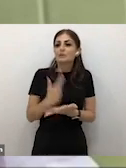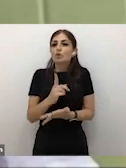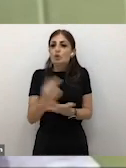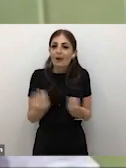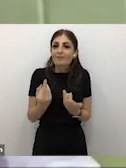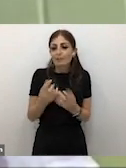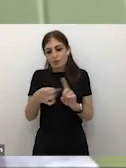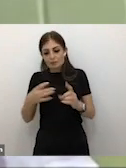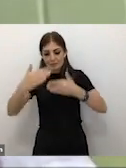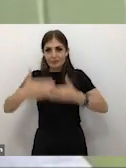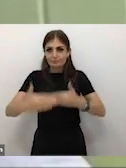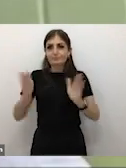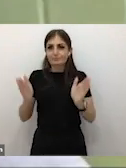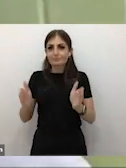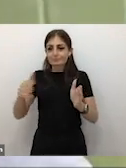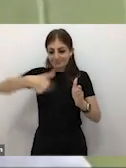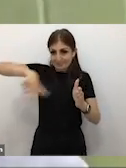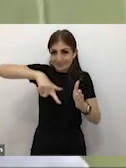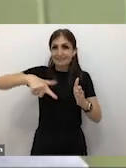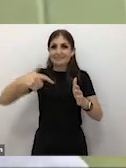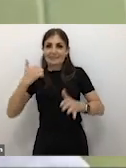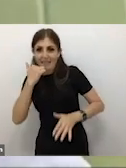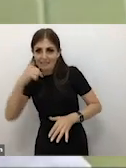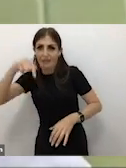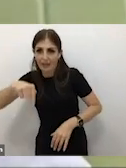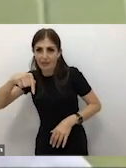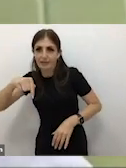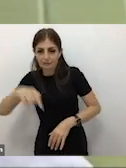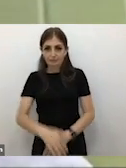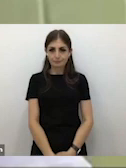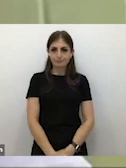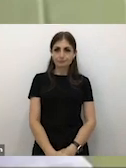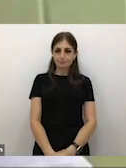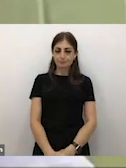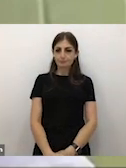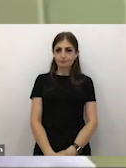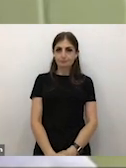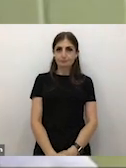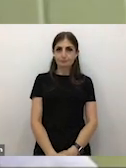in the specific date ranges that are listed in the dates section of the opportunity page.